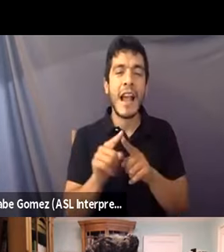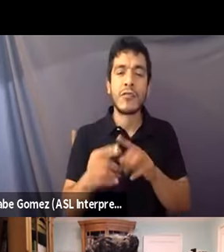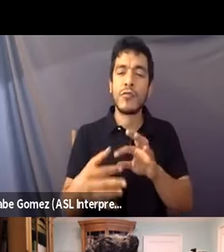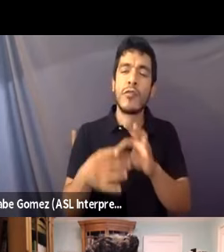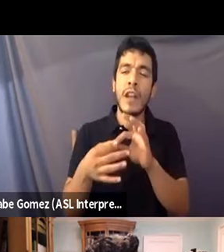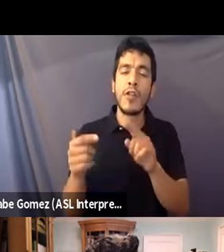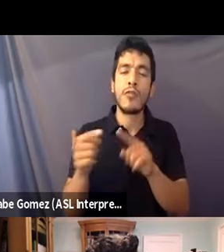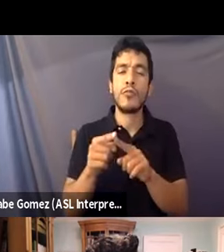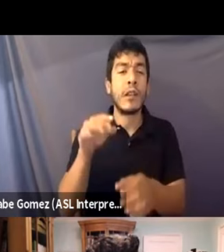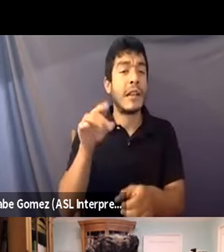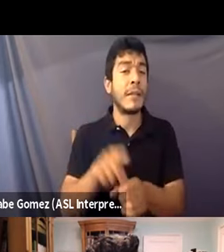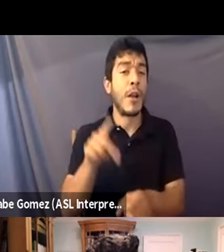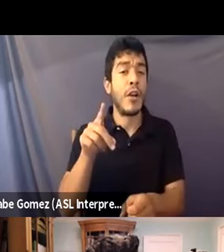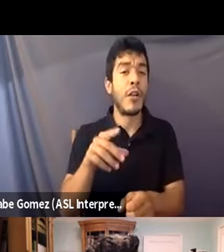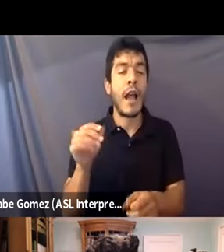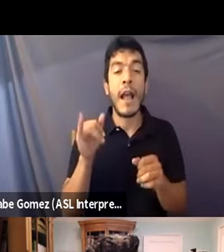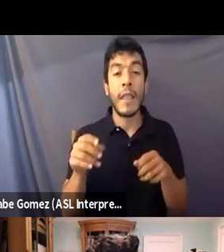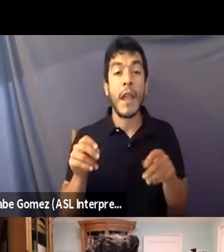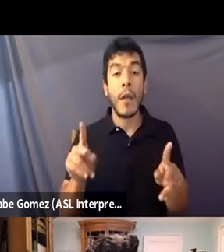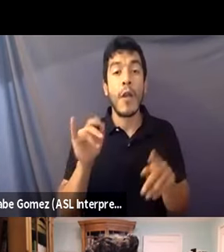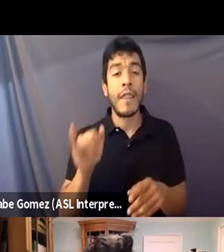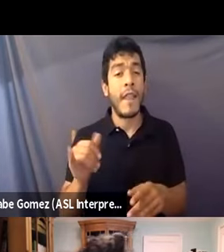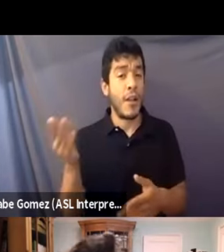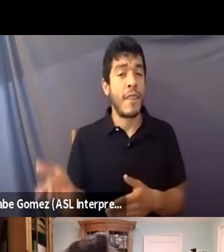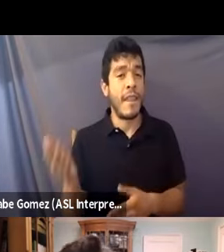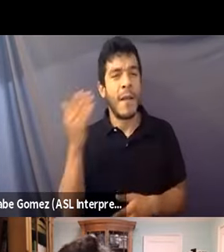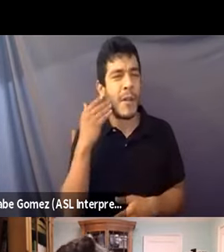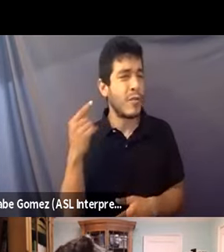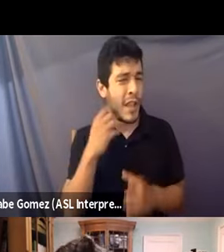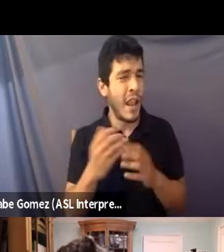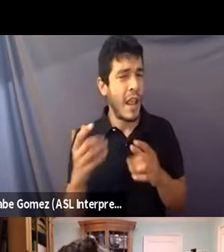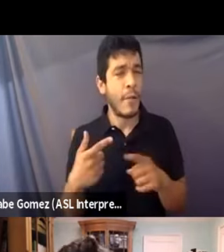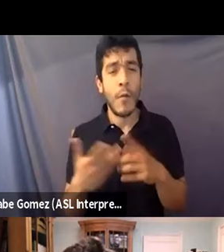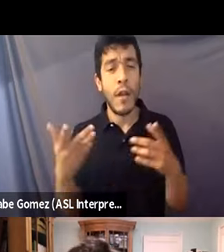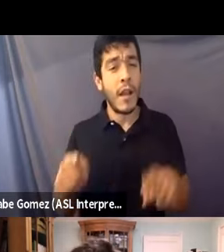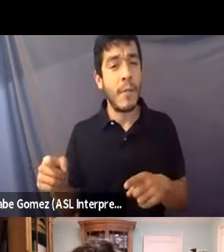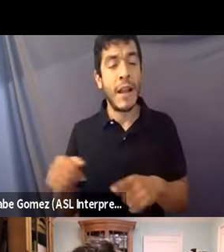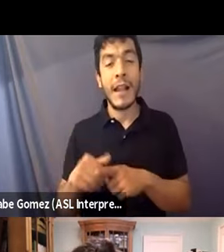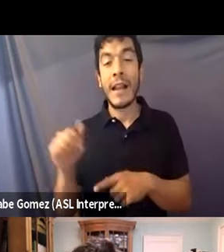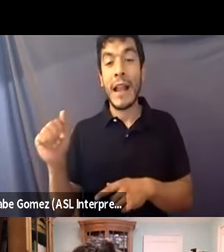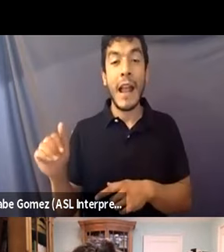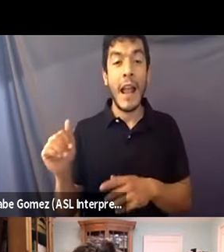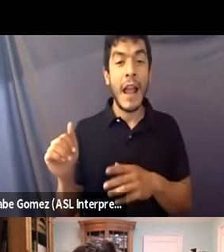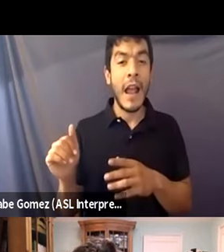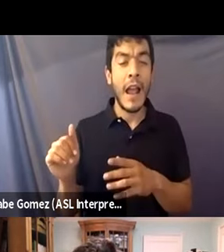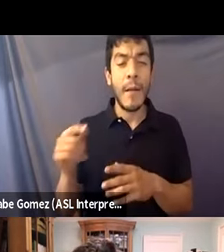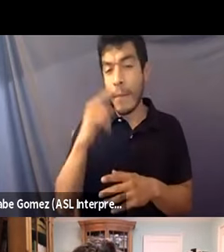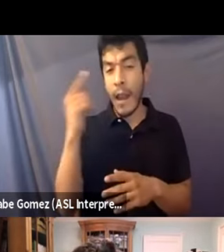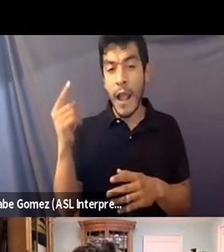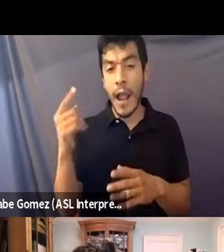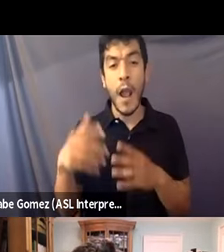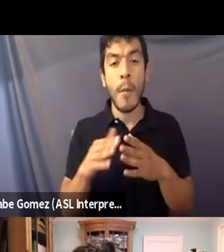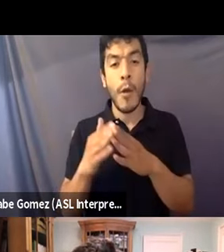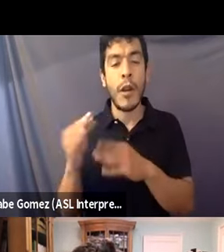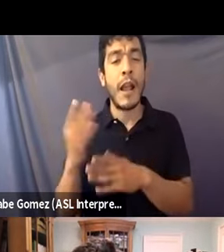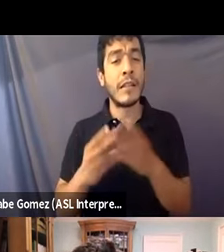and the opportunities that exist, because we hear a lot about what's happening in African American community and the white community and some of the tension,